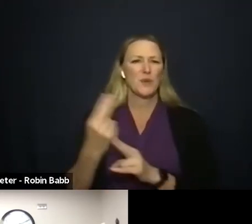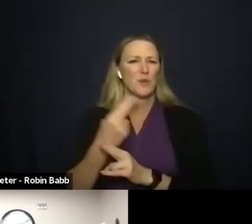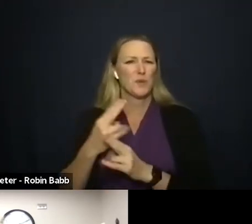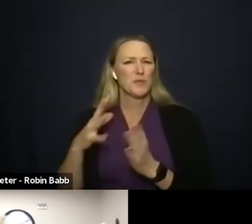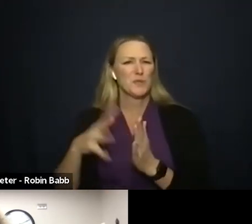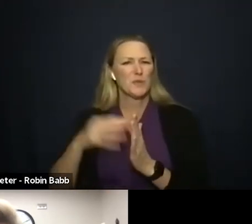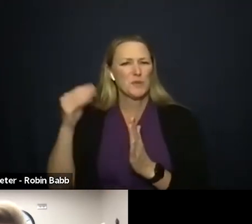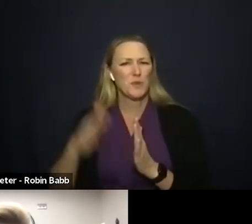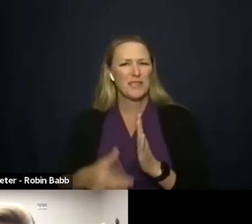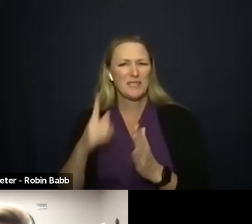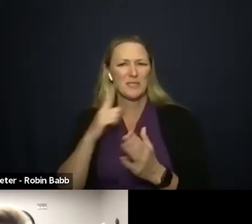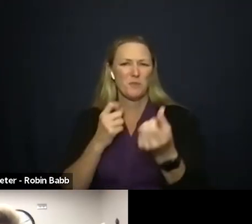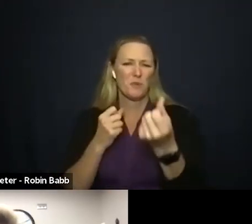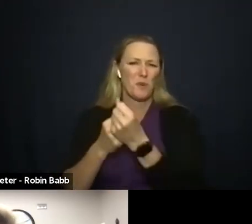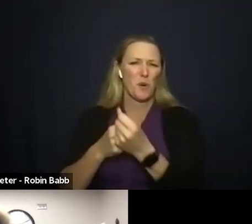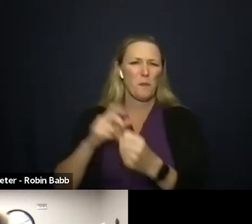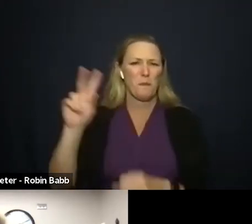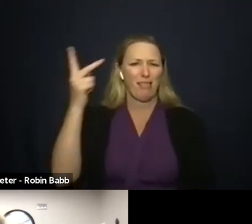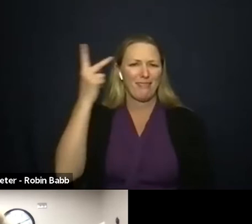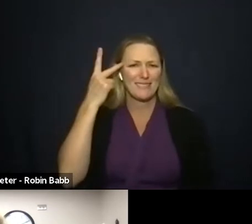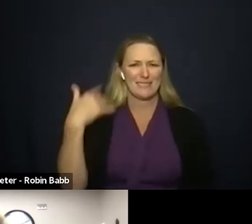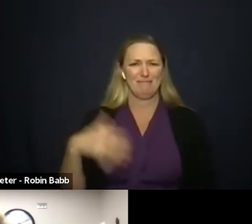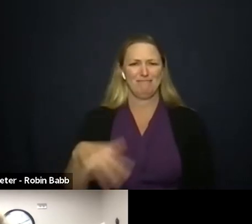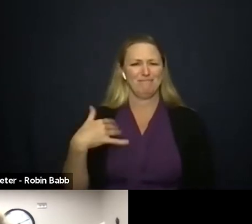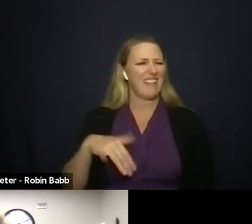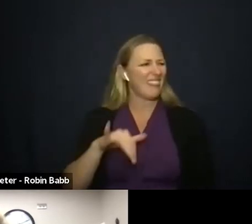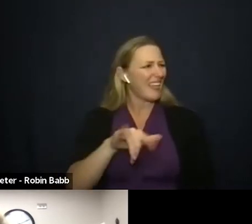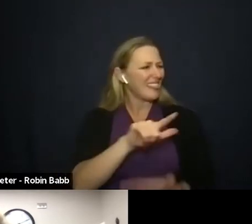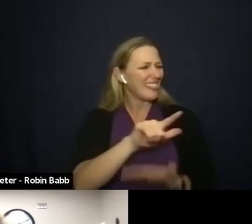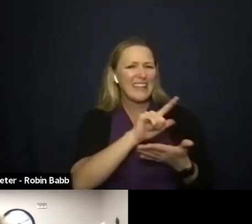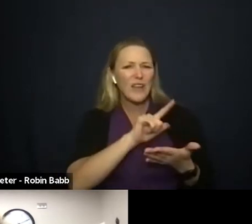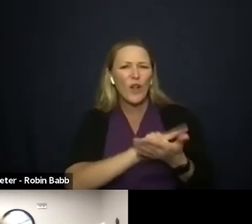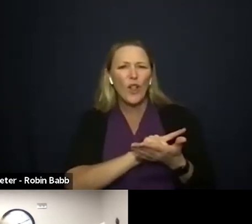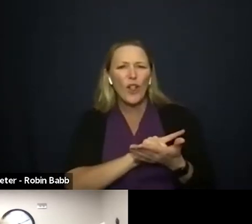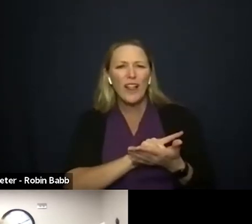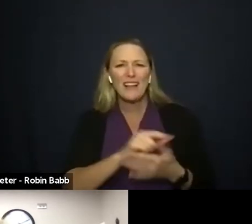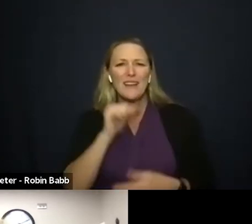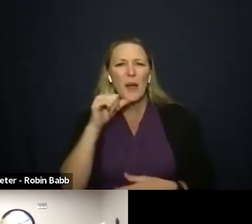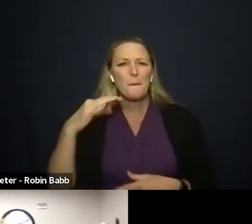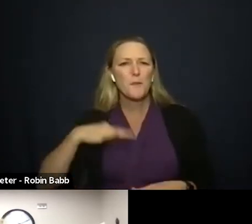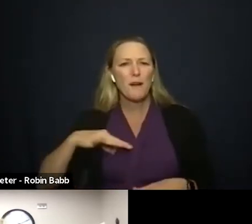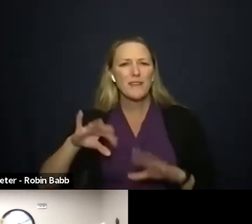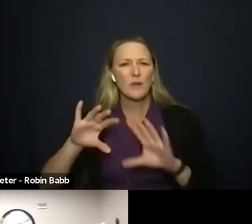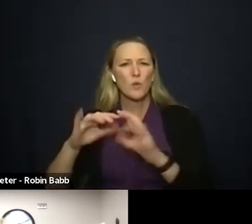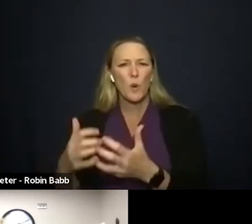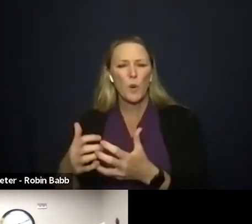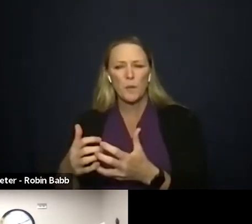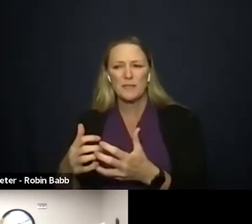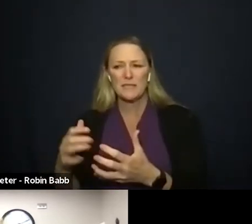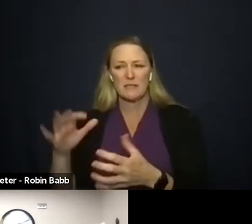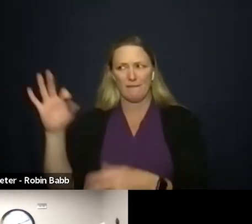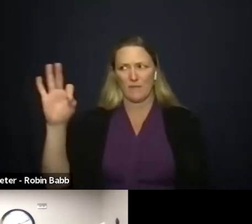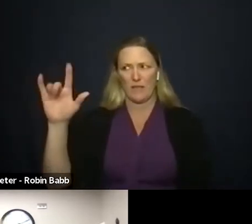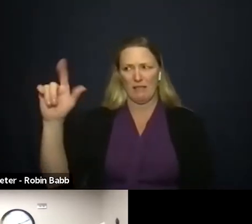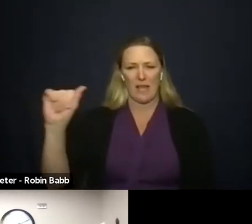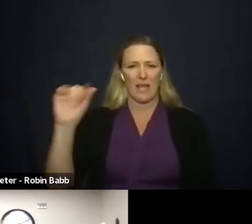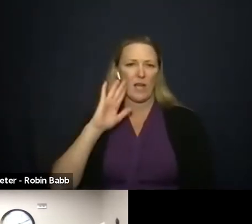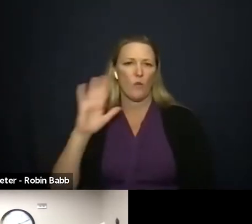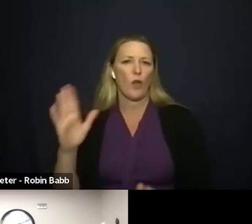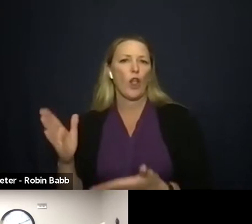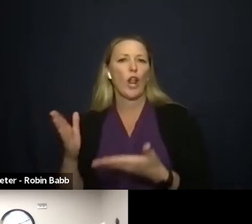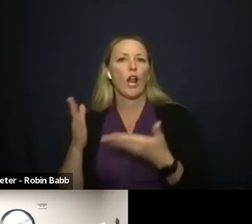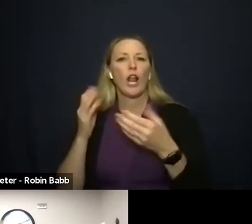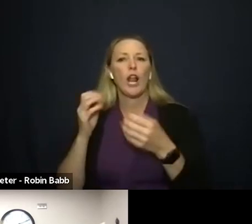a political gain is this legal having non-profit groups like future leaders of america dictating their message to puppet these